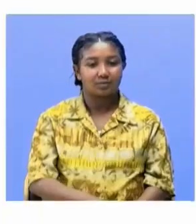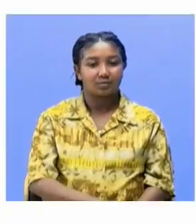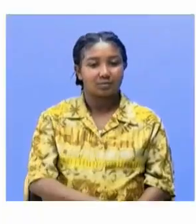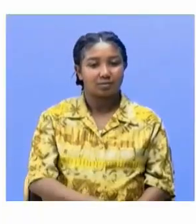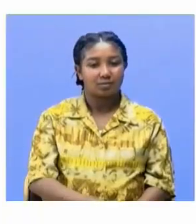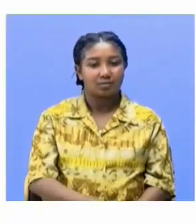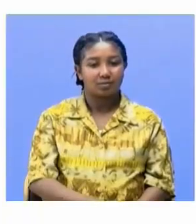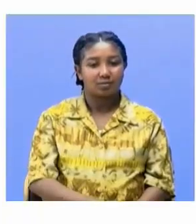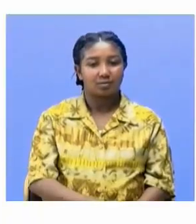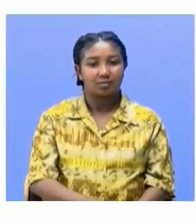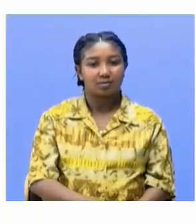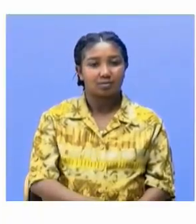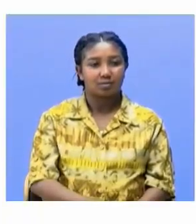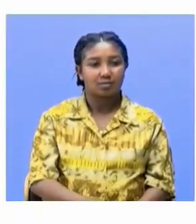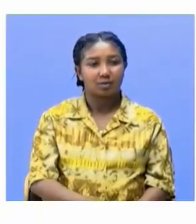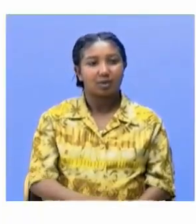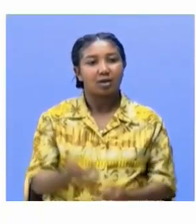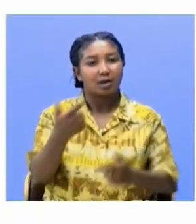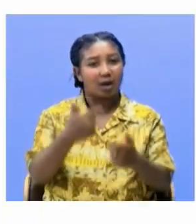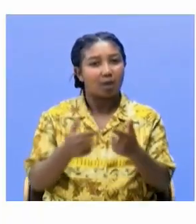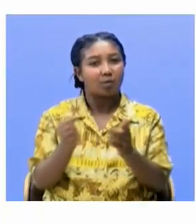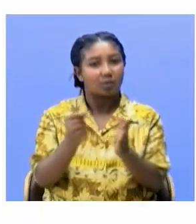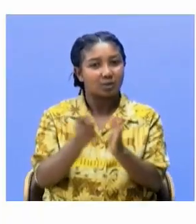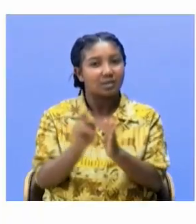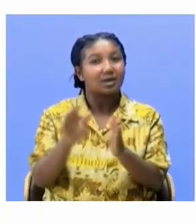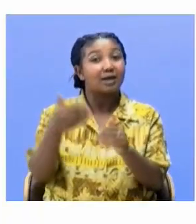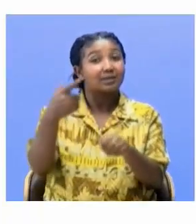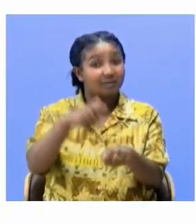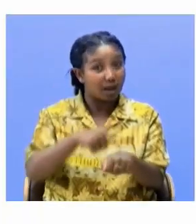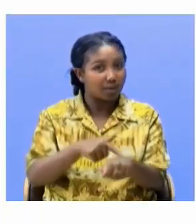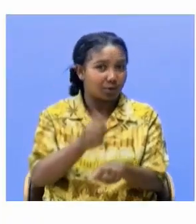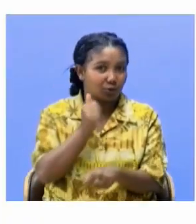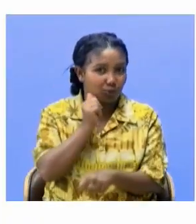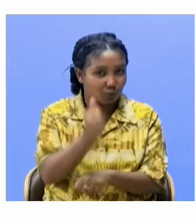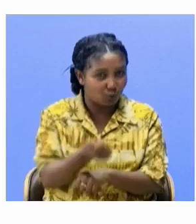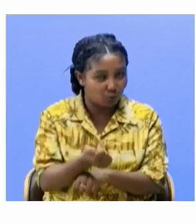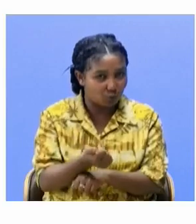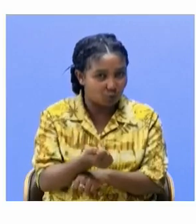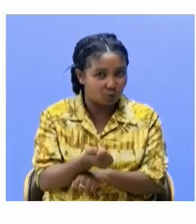come. Let's say when you say next time, if it was tomorrow,